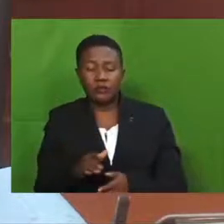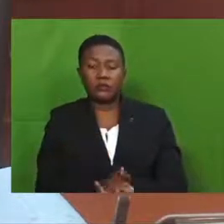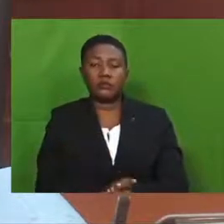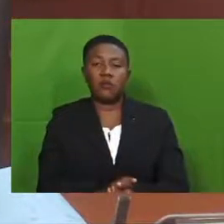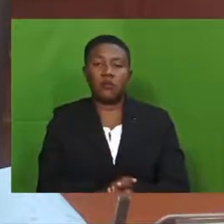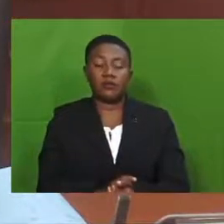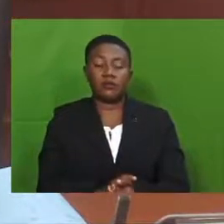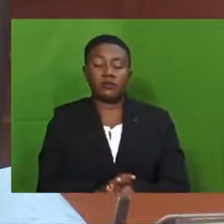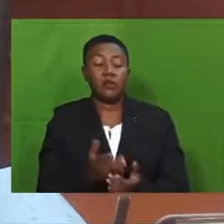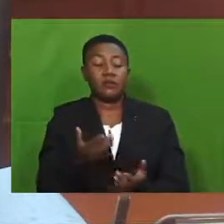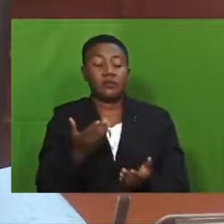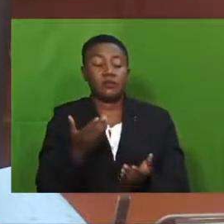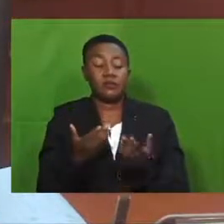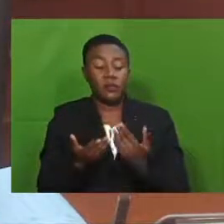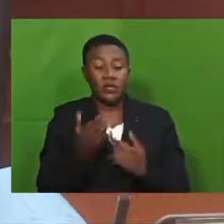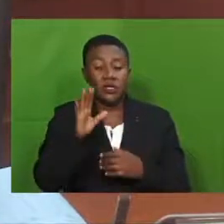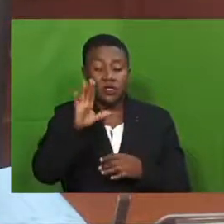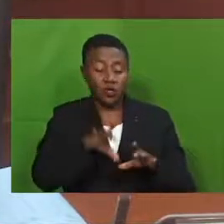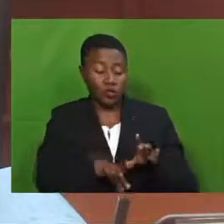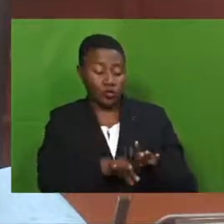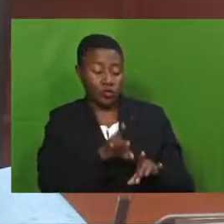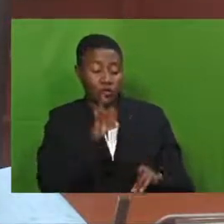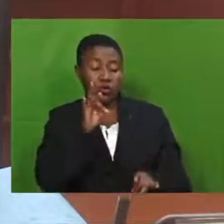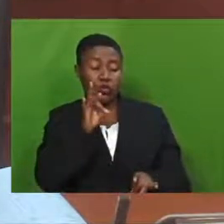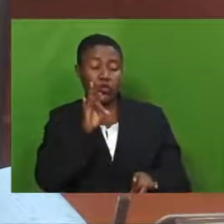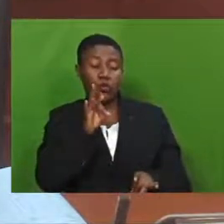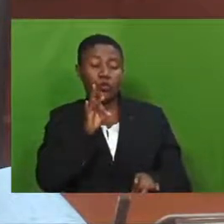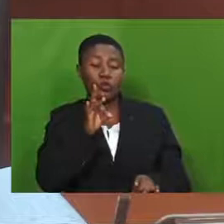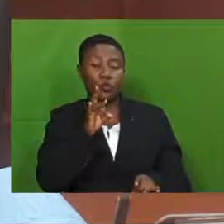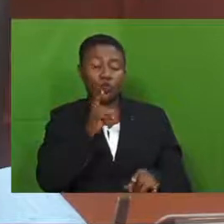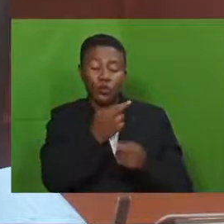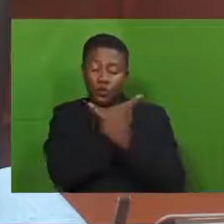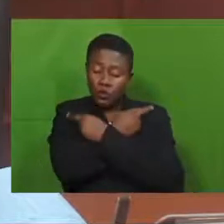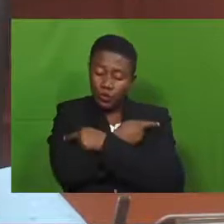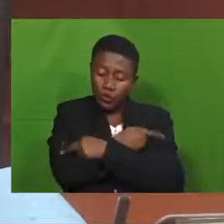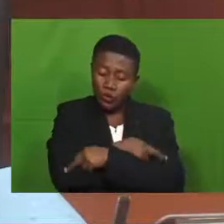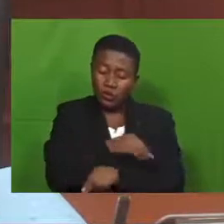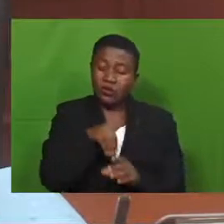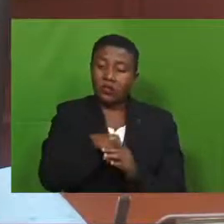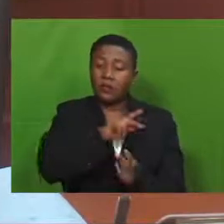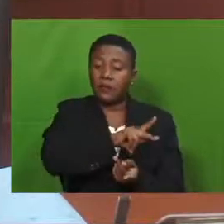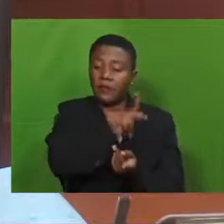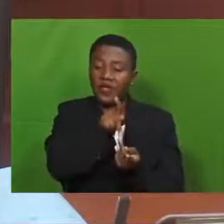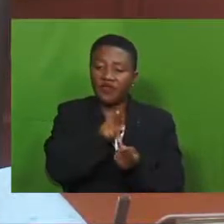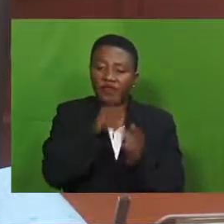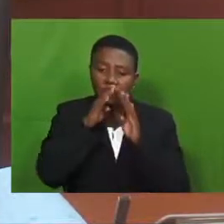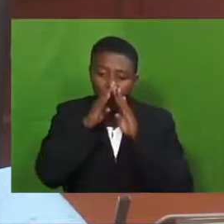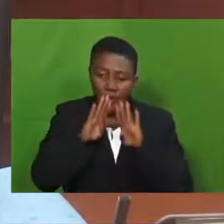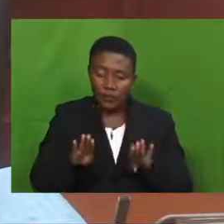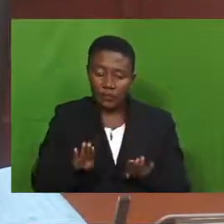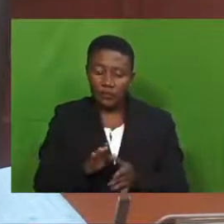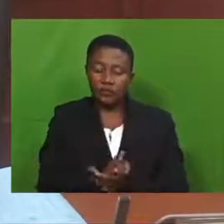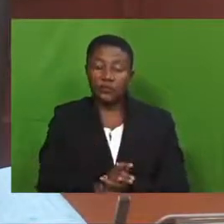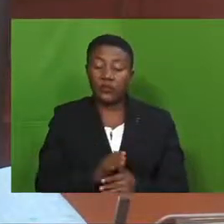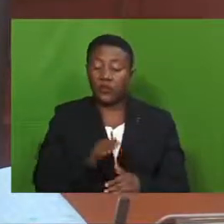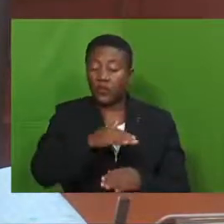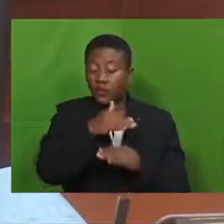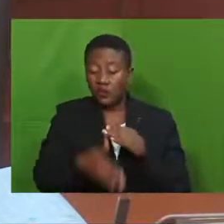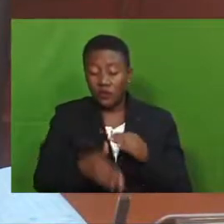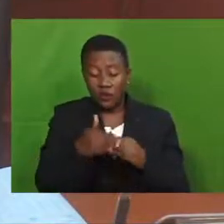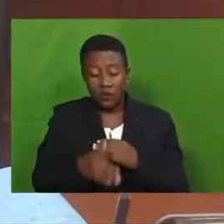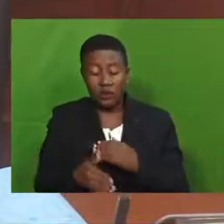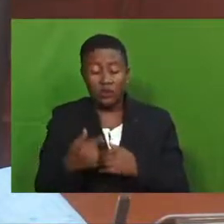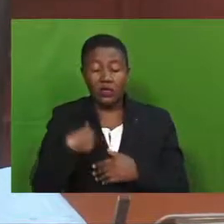May the soul of Dr. Sule Garba rest in perfect peace. Mr. Speaker, in concluding, they